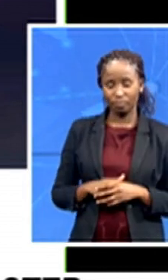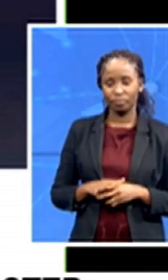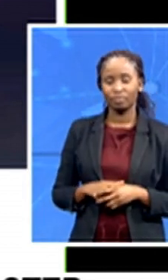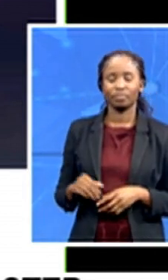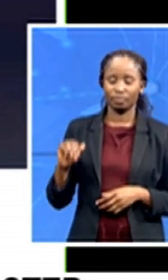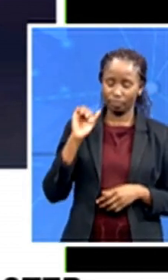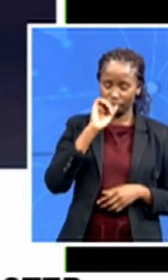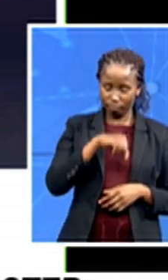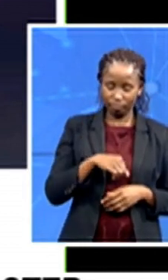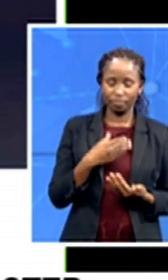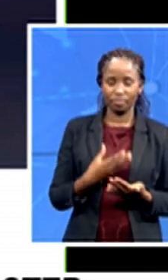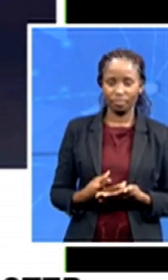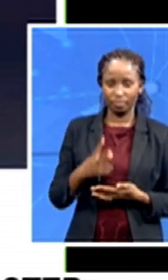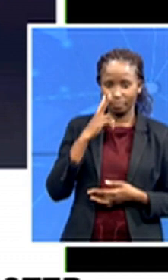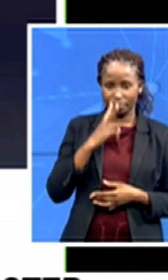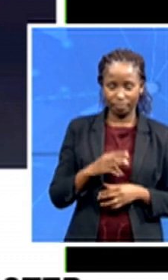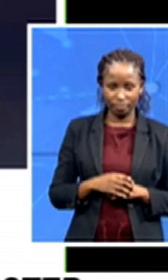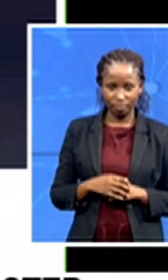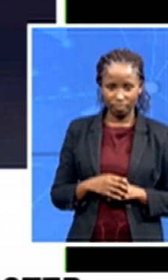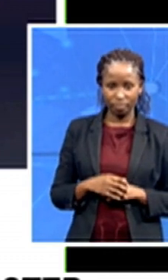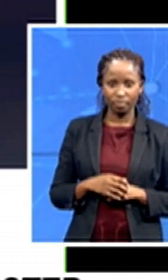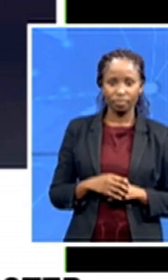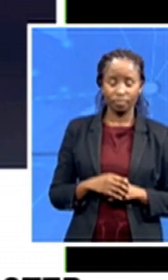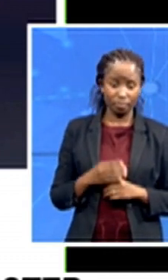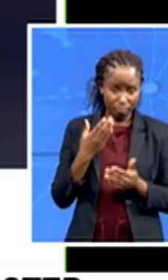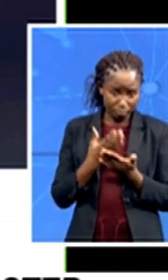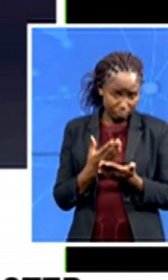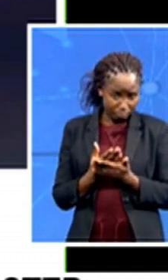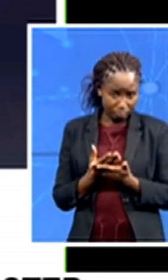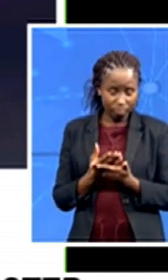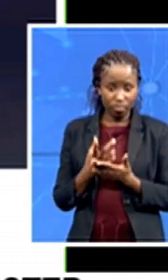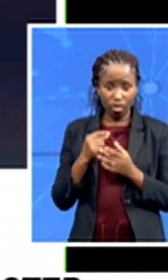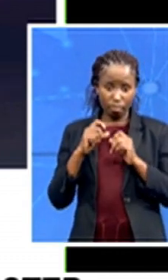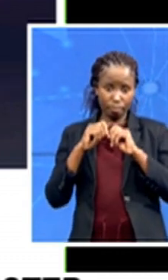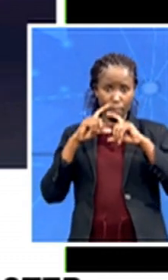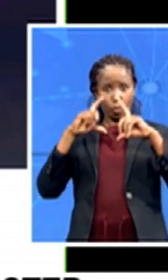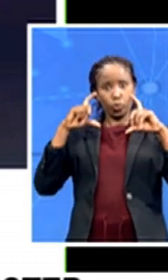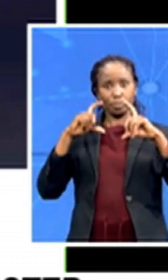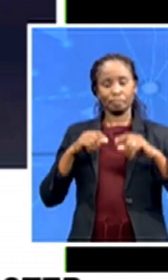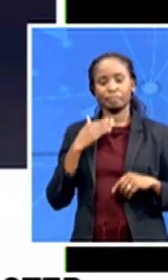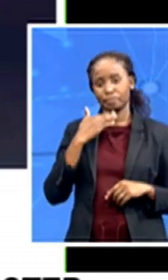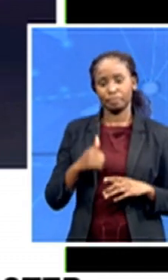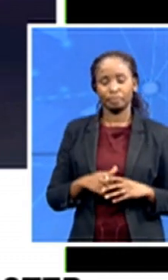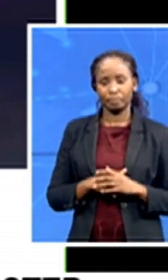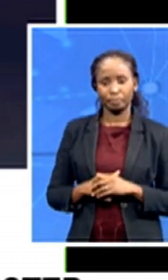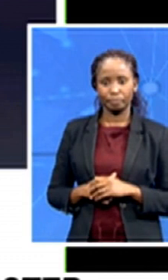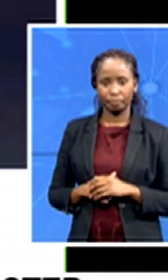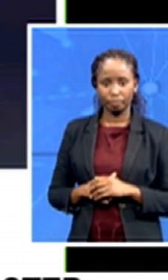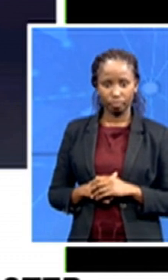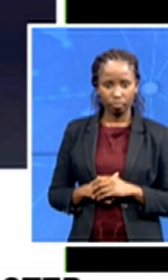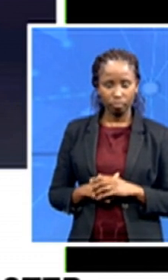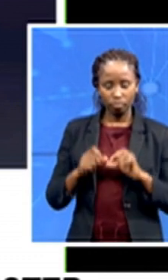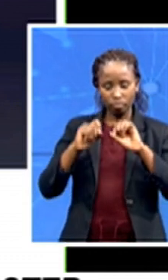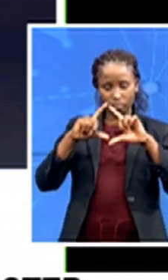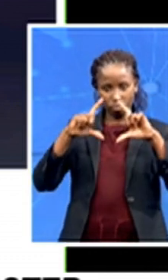if it's possible at all, to make it a bit bigger in terms of the zooming in, but you can see the screen. If not, it's fine. We'll